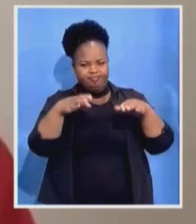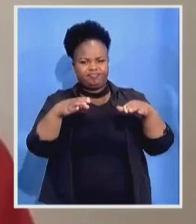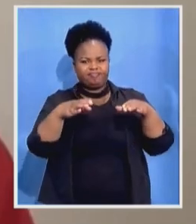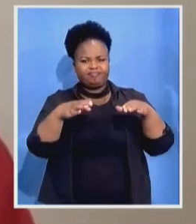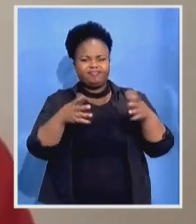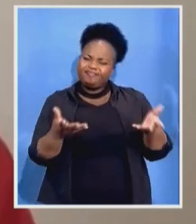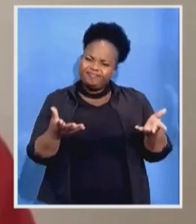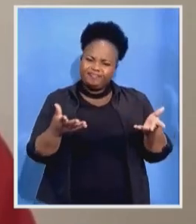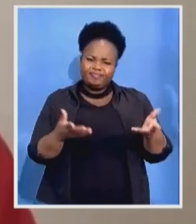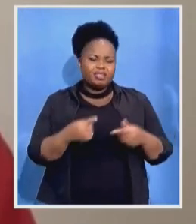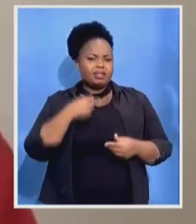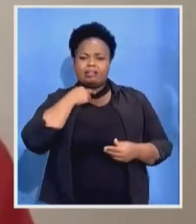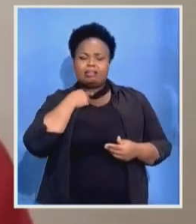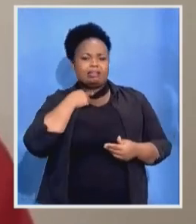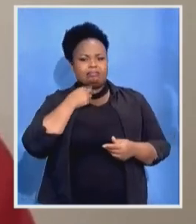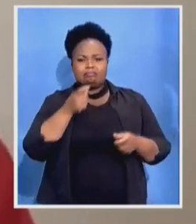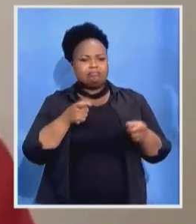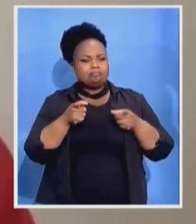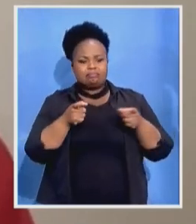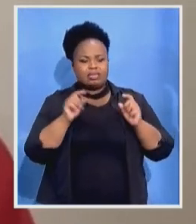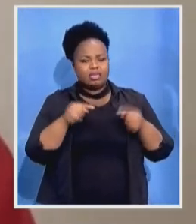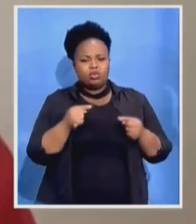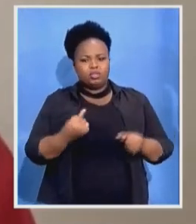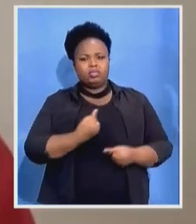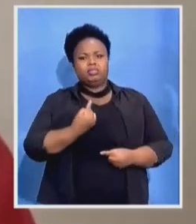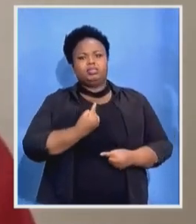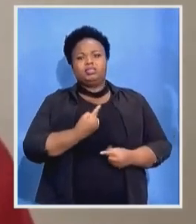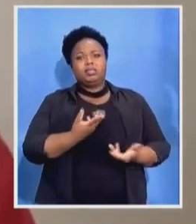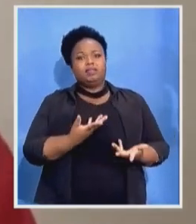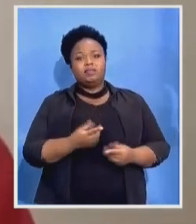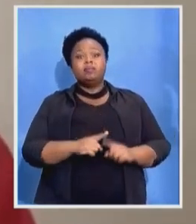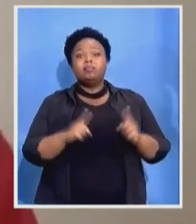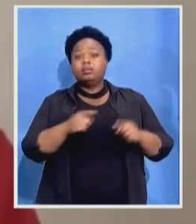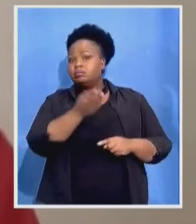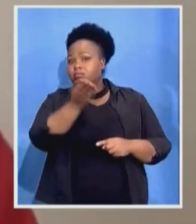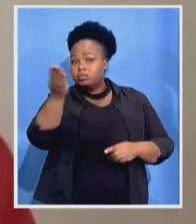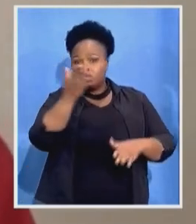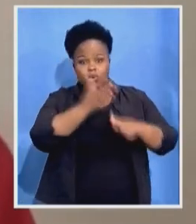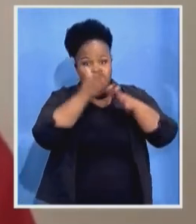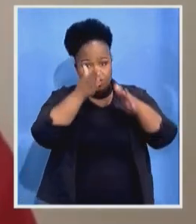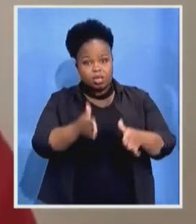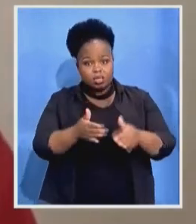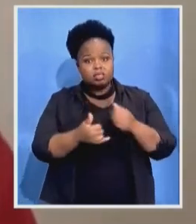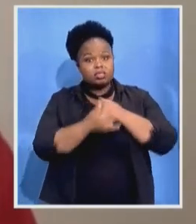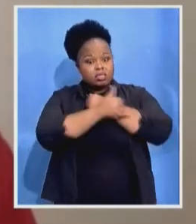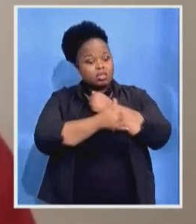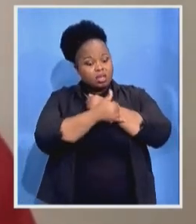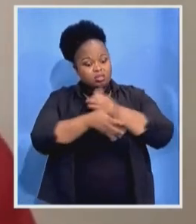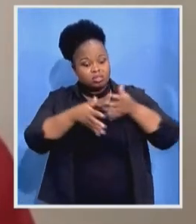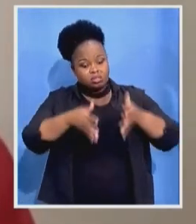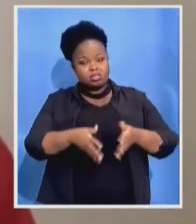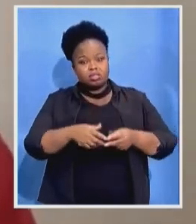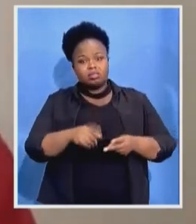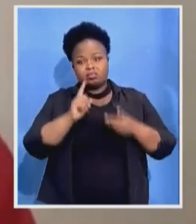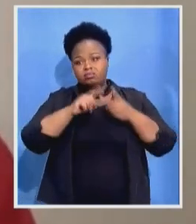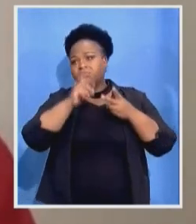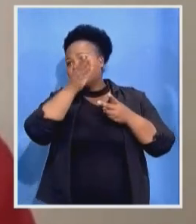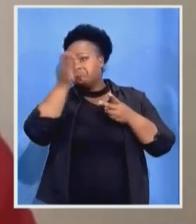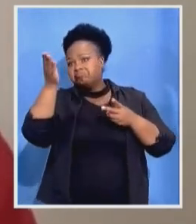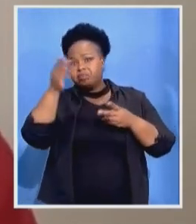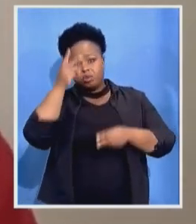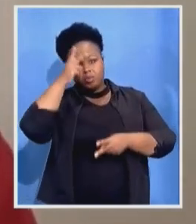itself unless workers in our country and professionals who are either members or support the